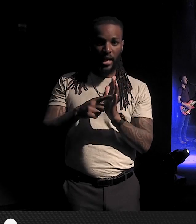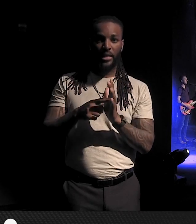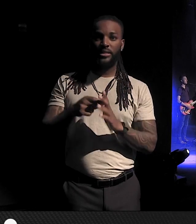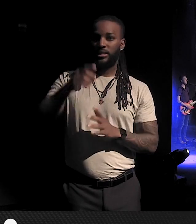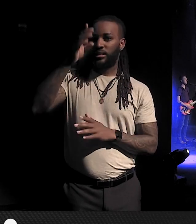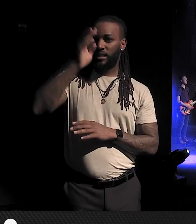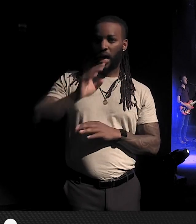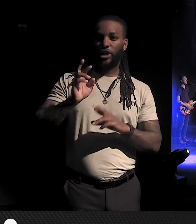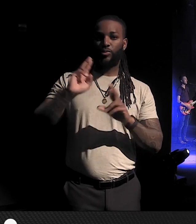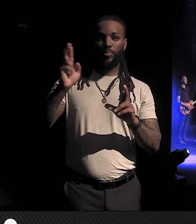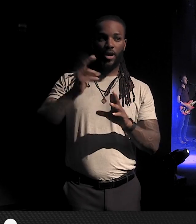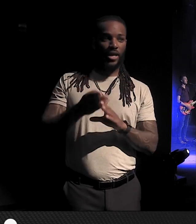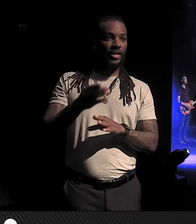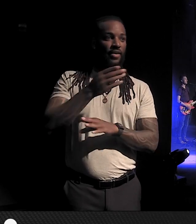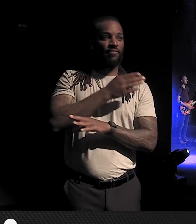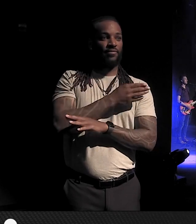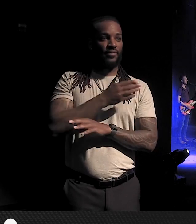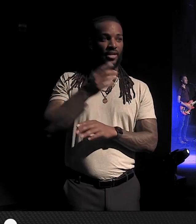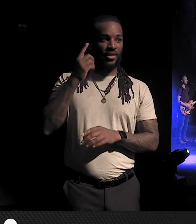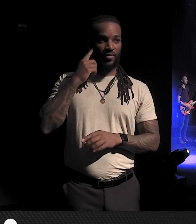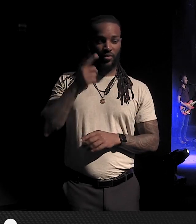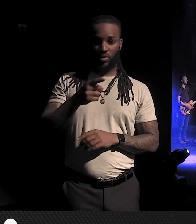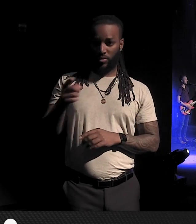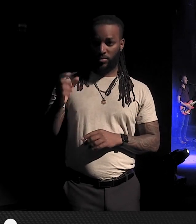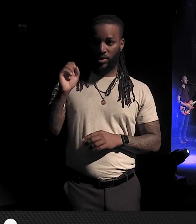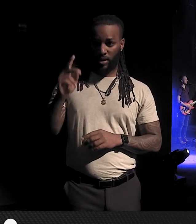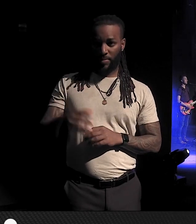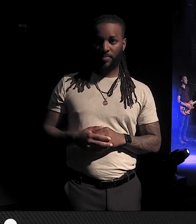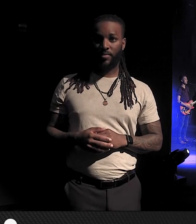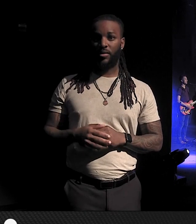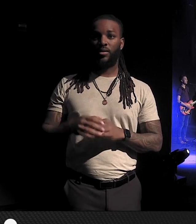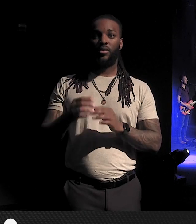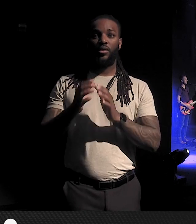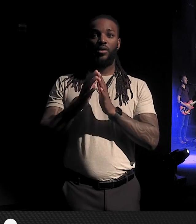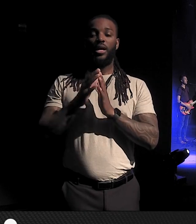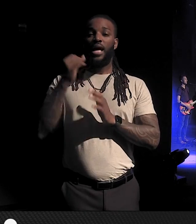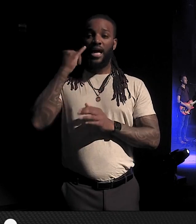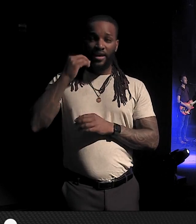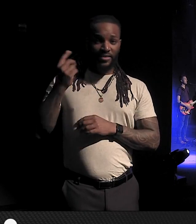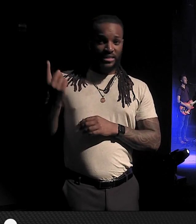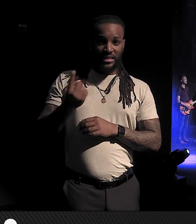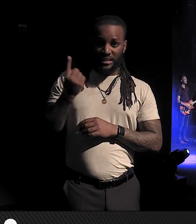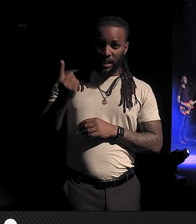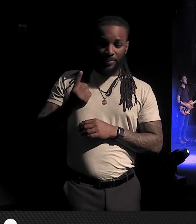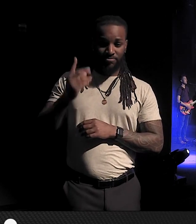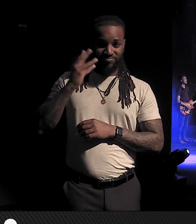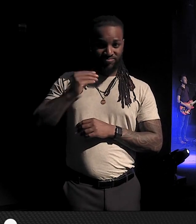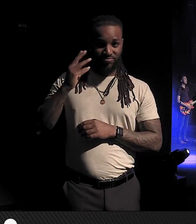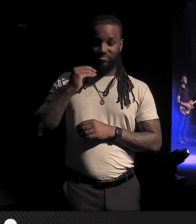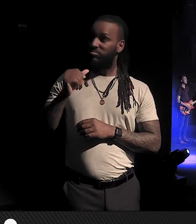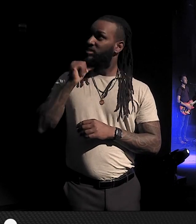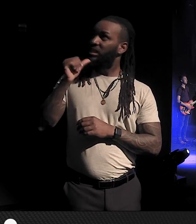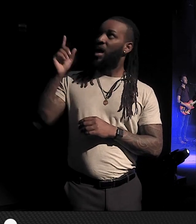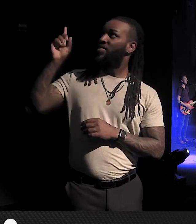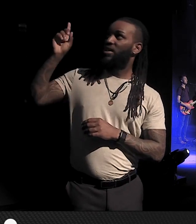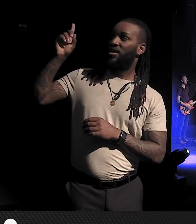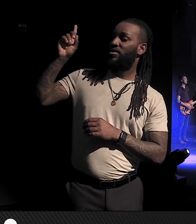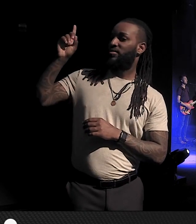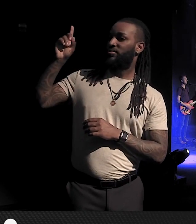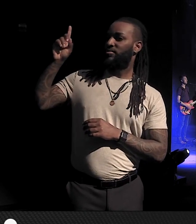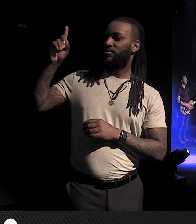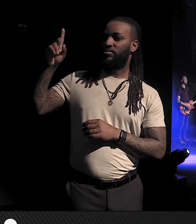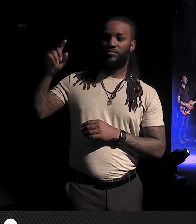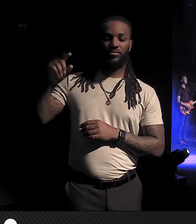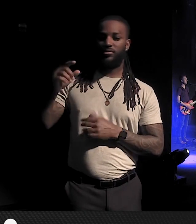in advance intercession and breakthrough for you. Come forward for prayer. And if something you're walking through isn't represented by that slide,